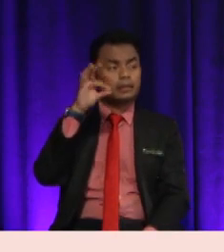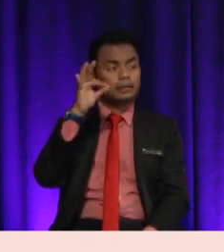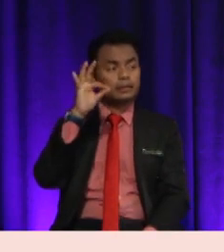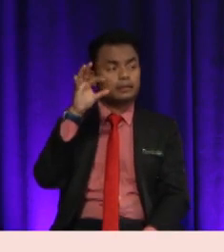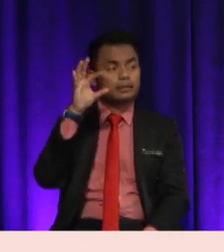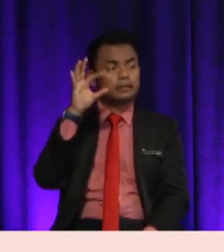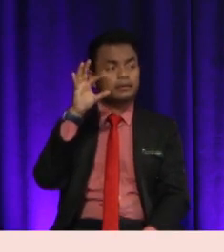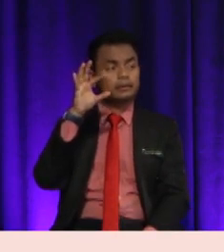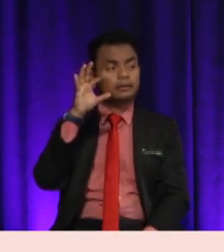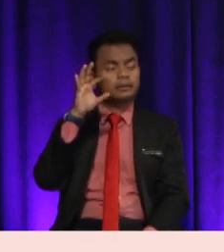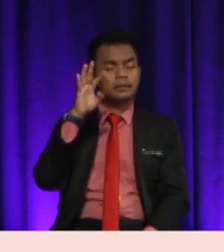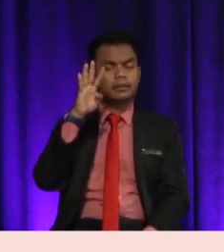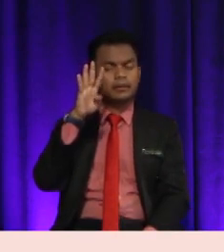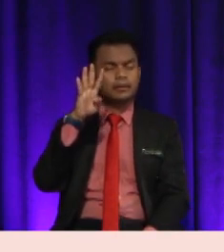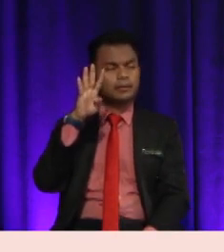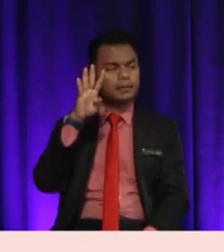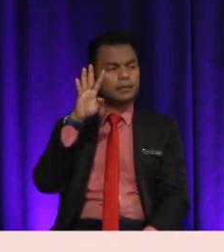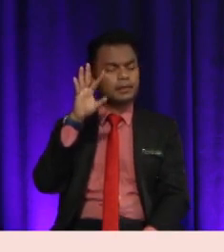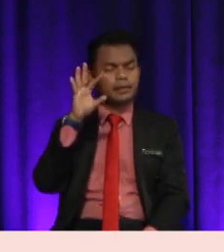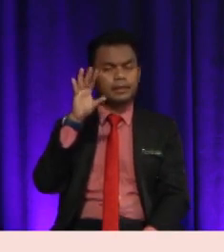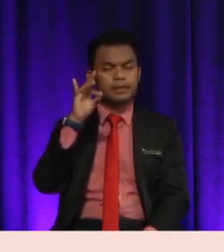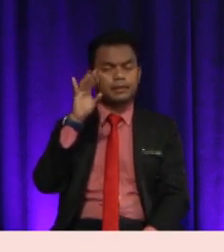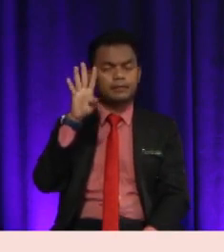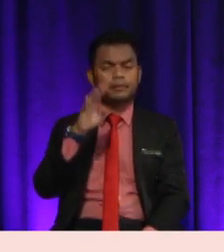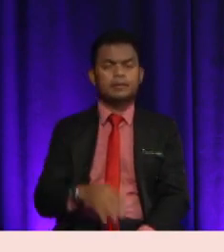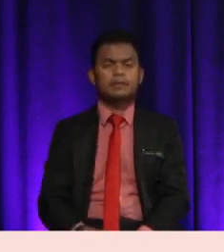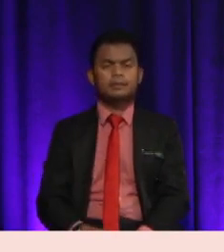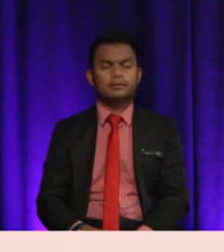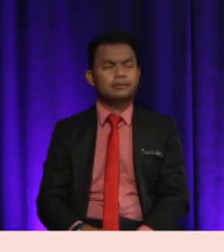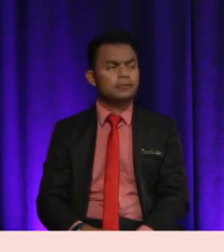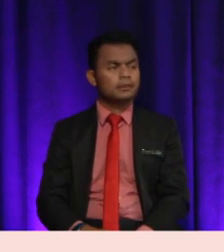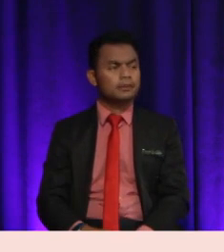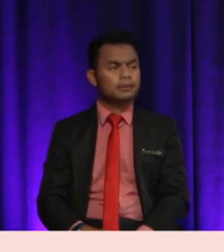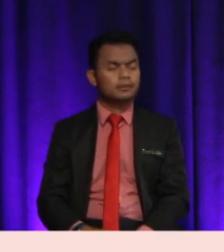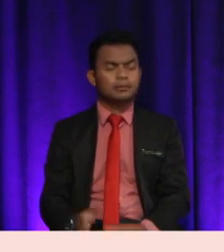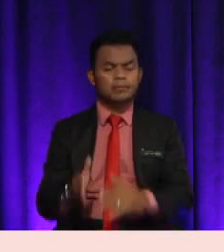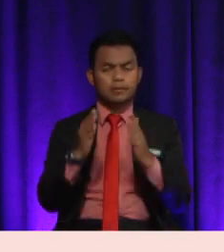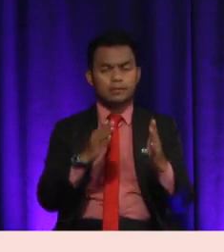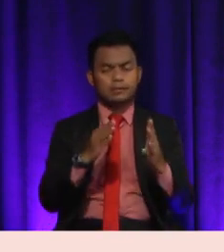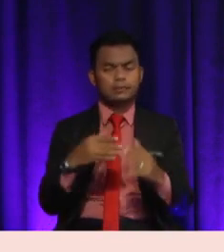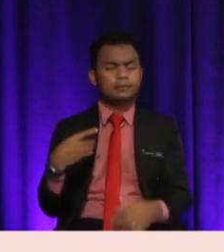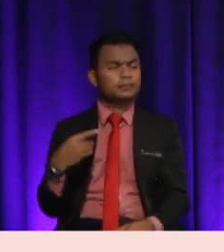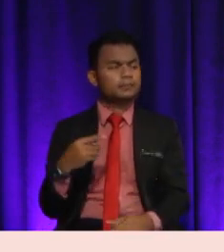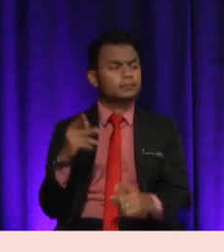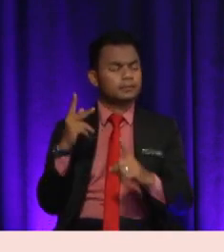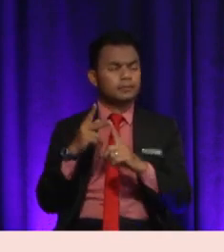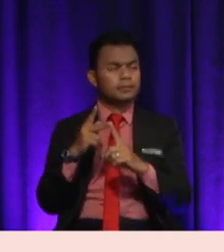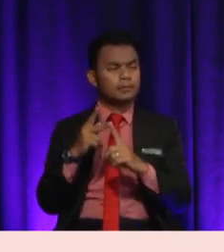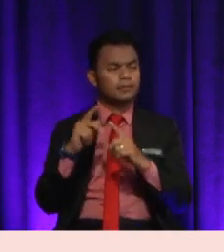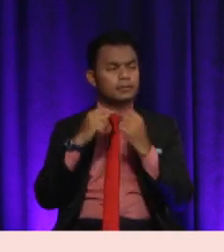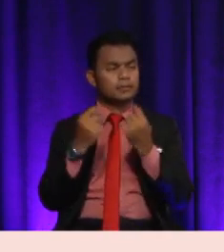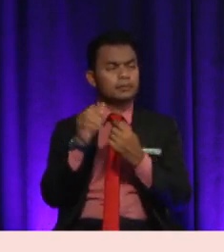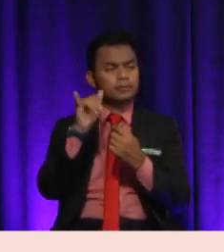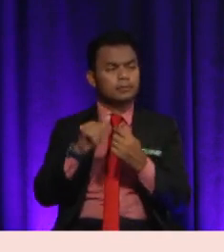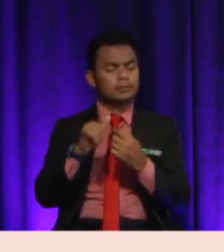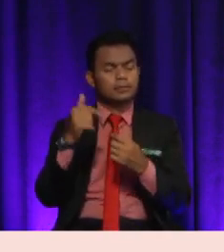1884, she bought a small, unfinished farmhouse, and over the next 38 years, she employed builders around the clock to add